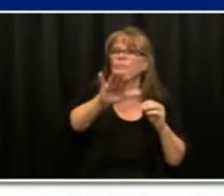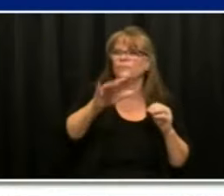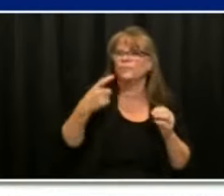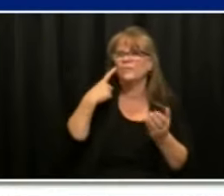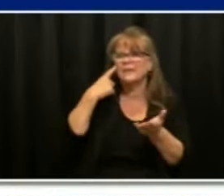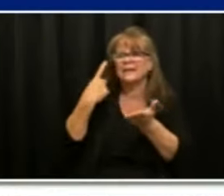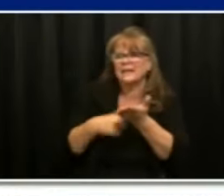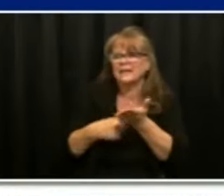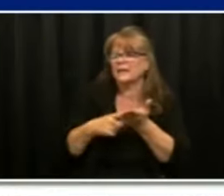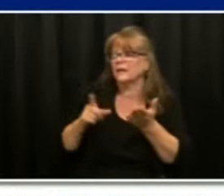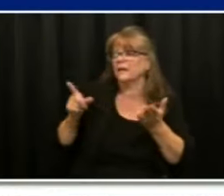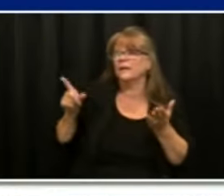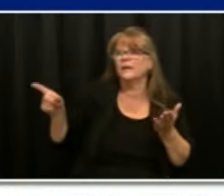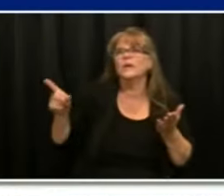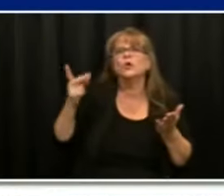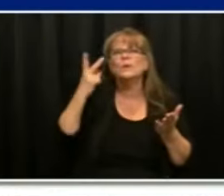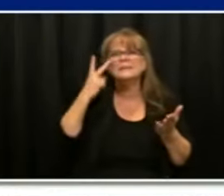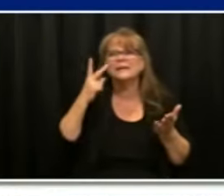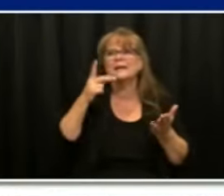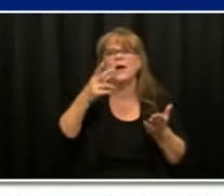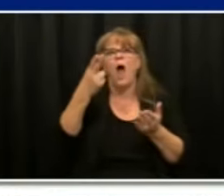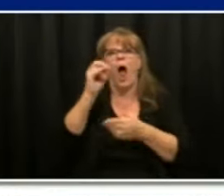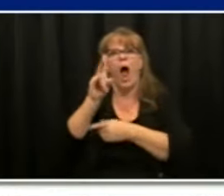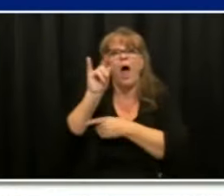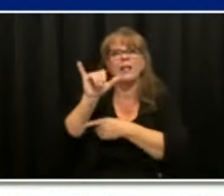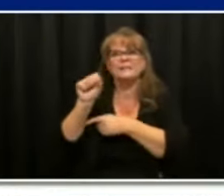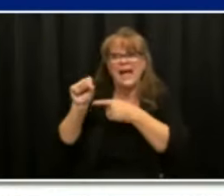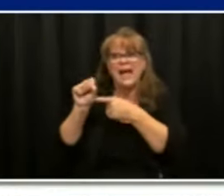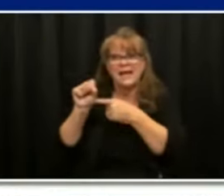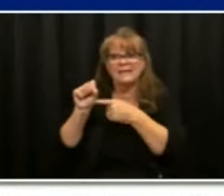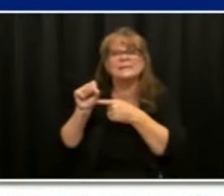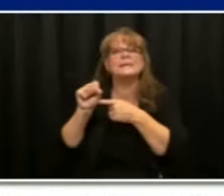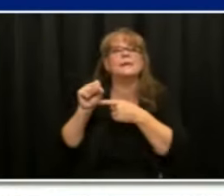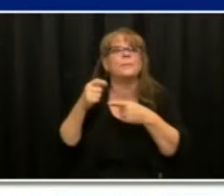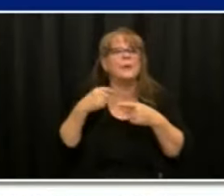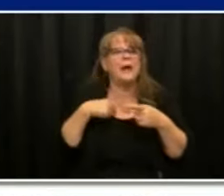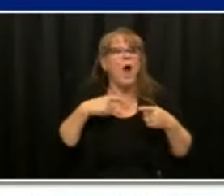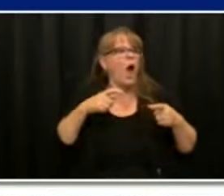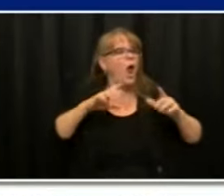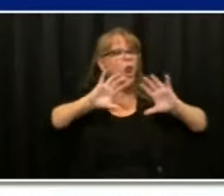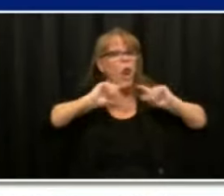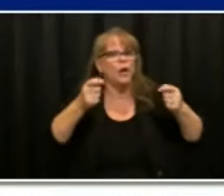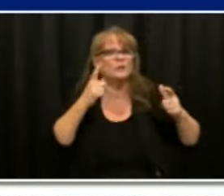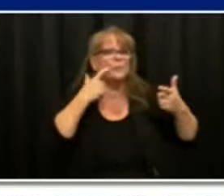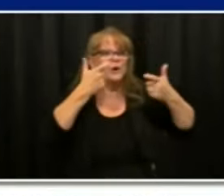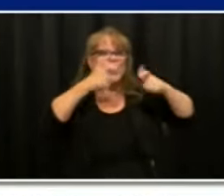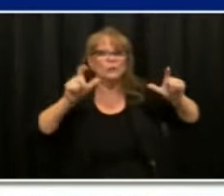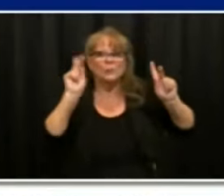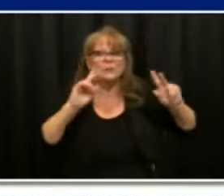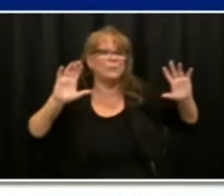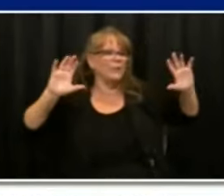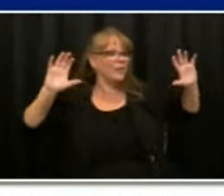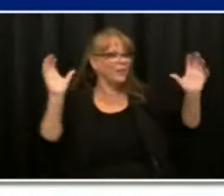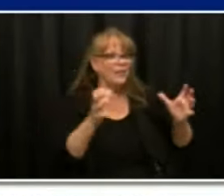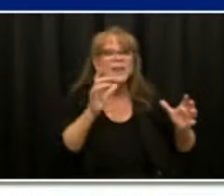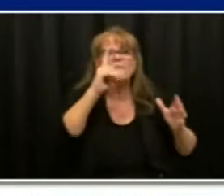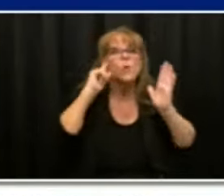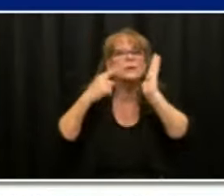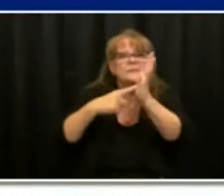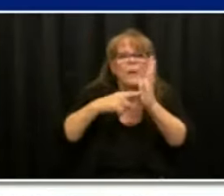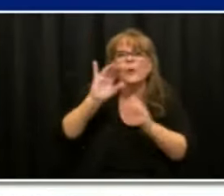holidays. We saw decreased physical distancing and increased disease transmission occur around the 4th of July and then again around Labor